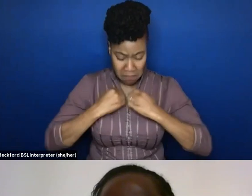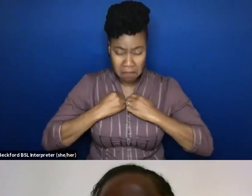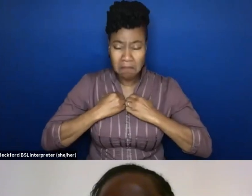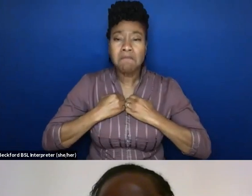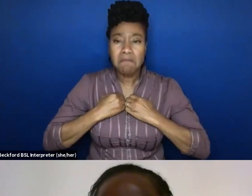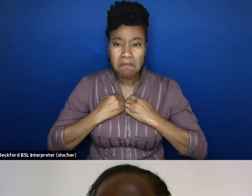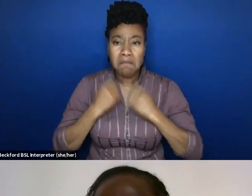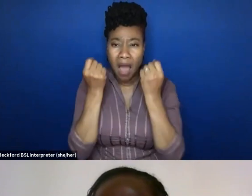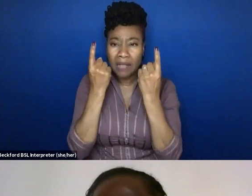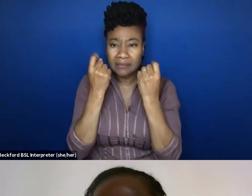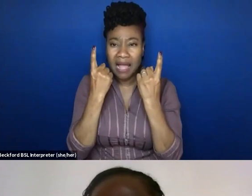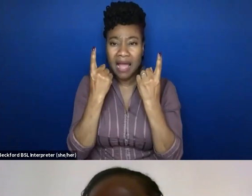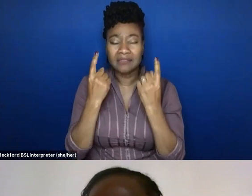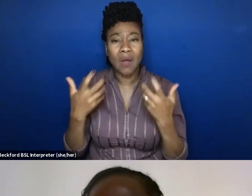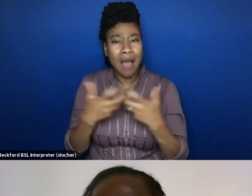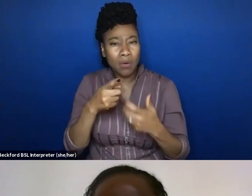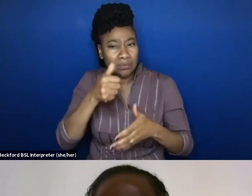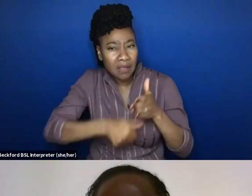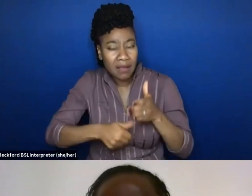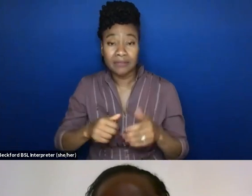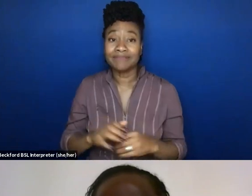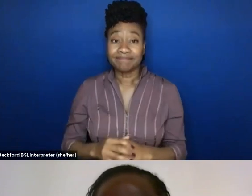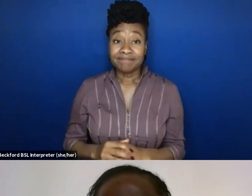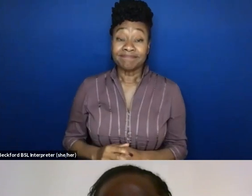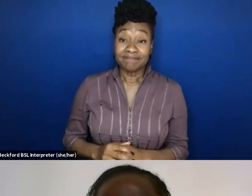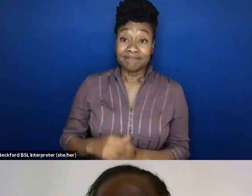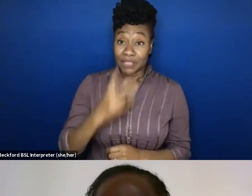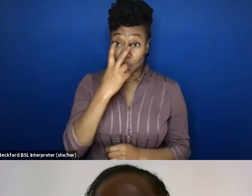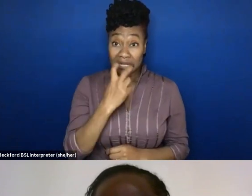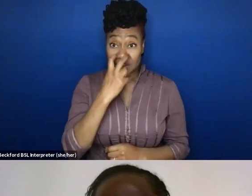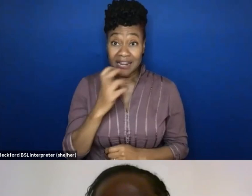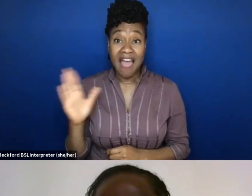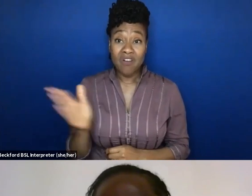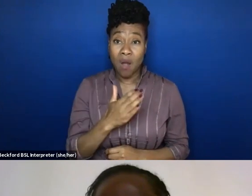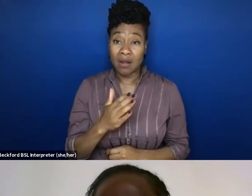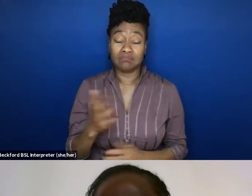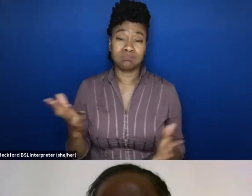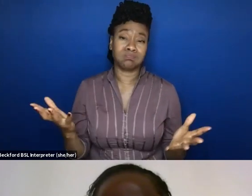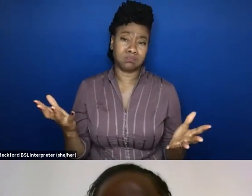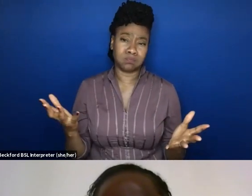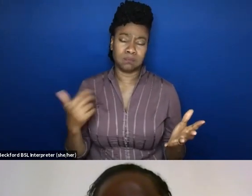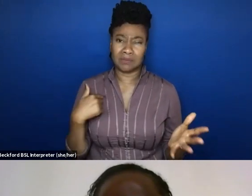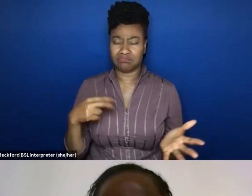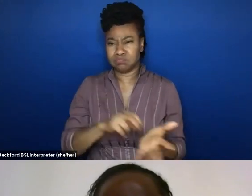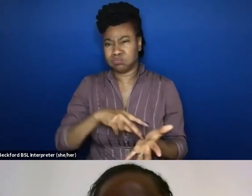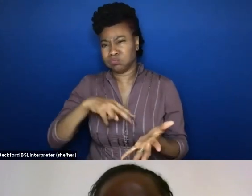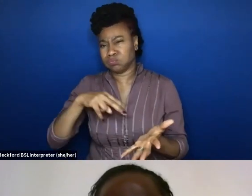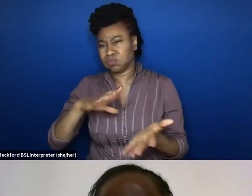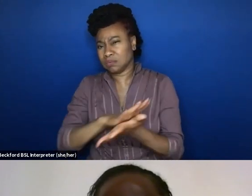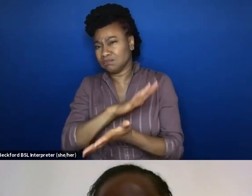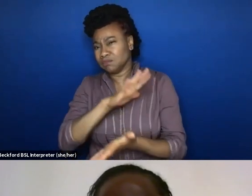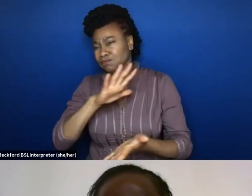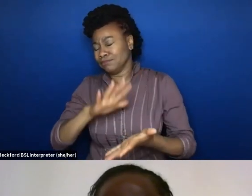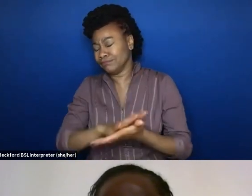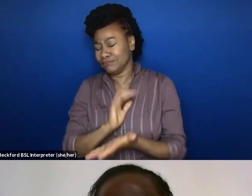Well, good evening, everybody. And can I say how delighted I am to be here? It's very,